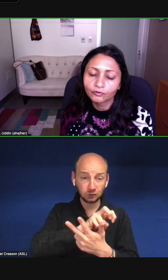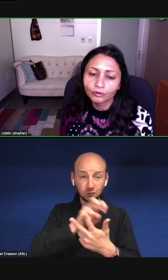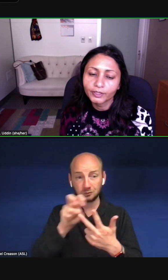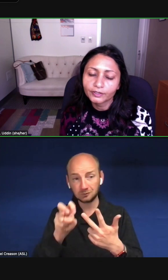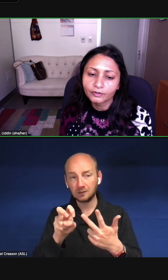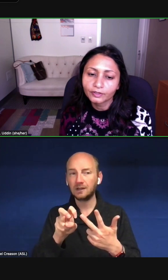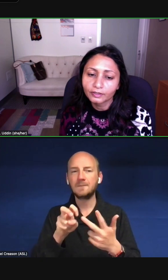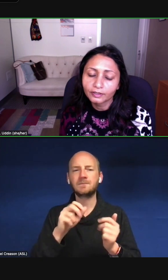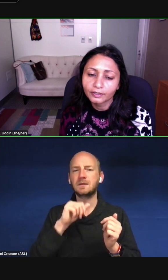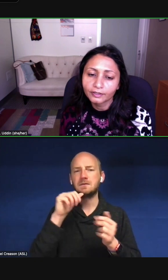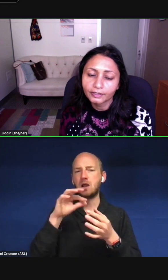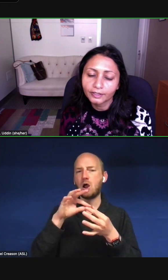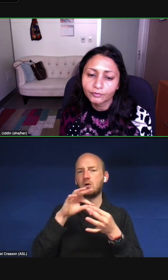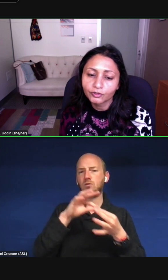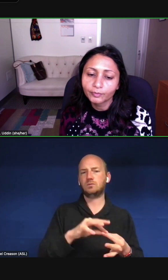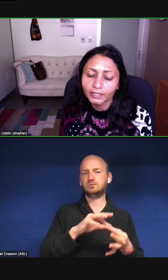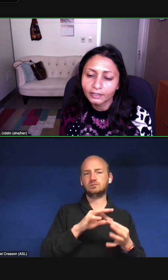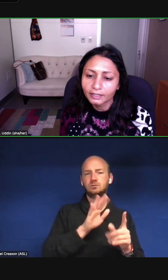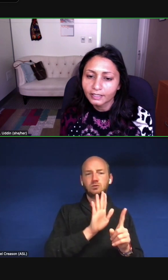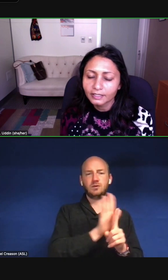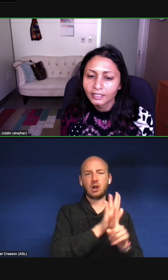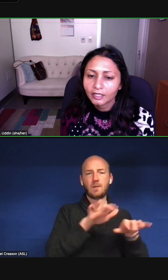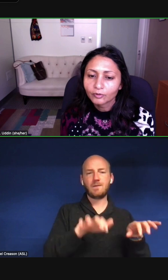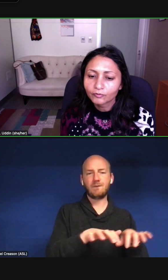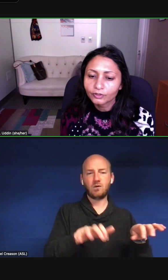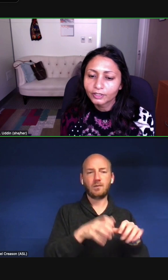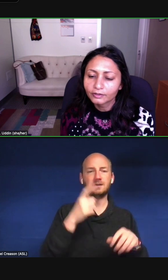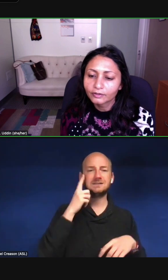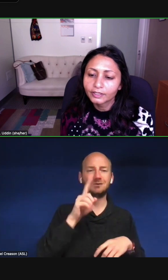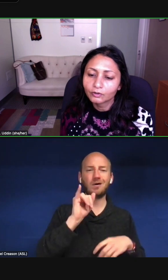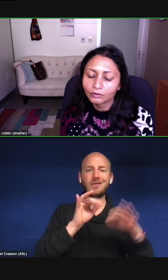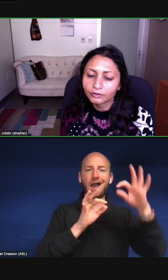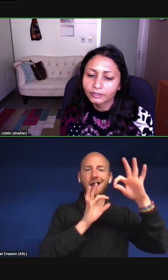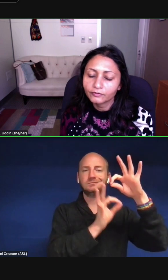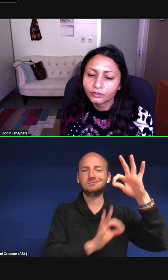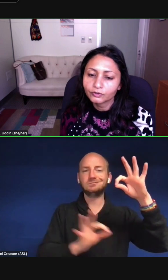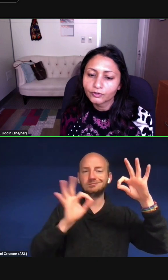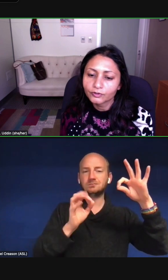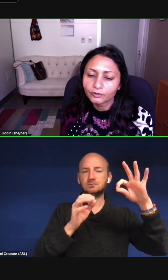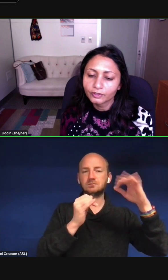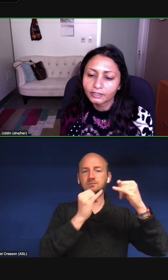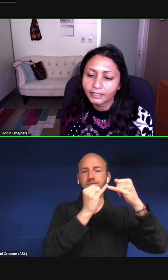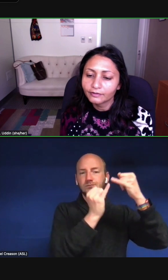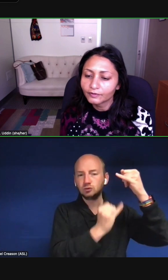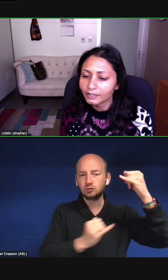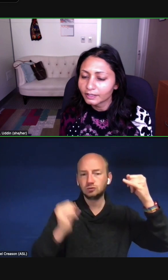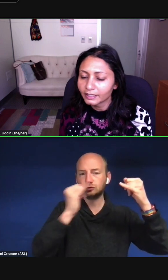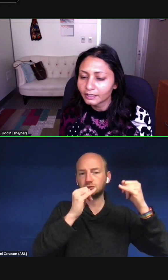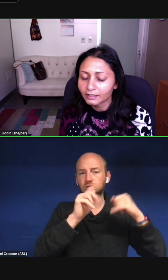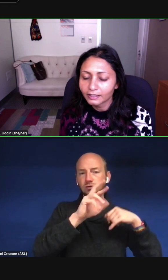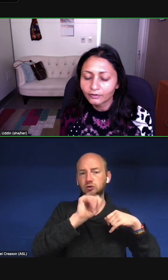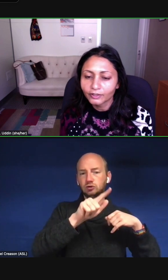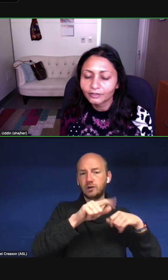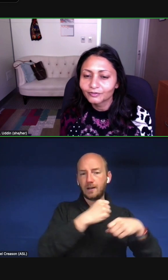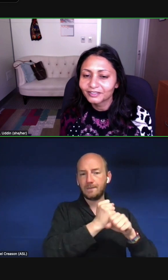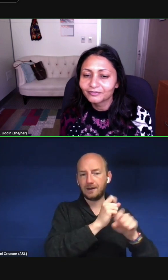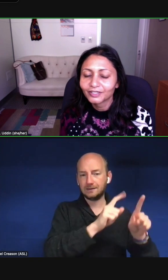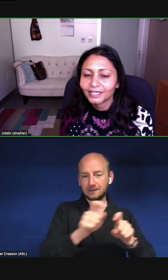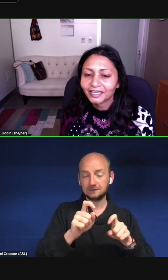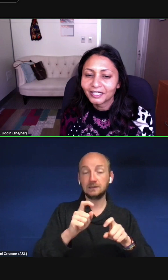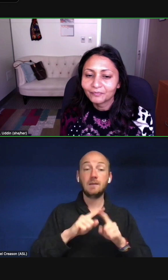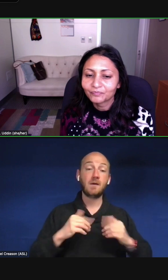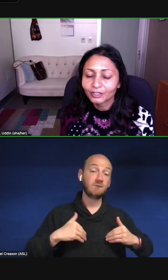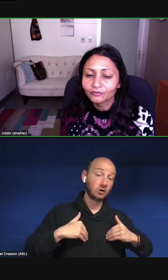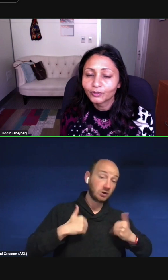their performance on the trail making task. But for younger and older individuals, so early life and then late at the other end of